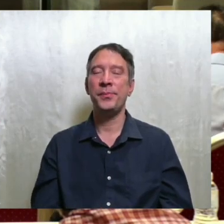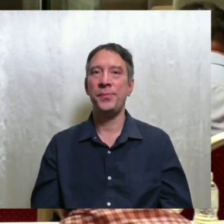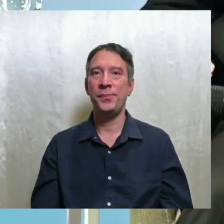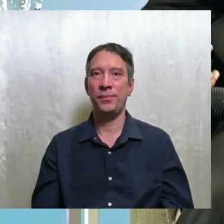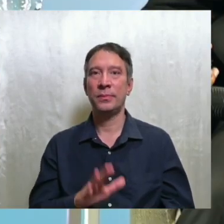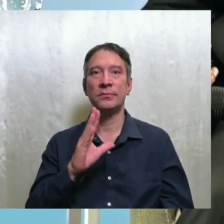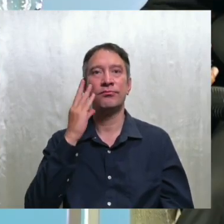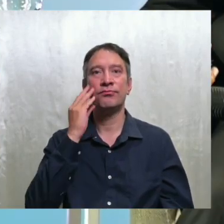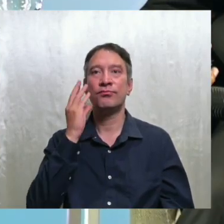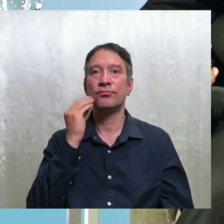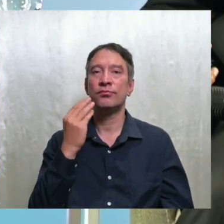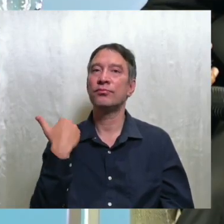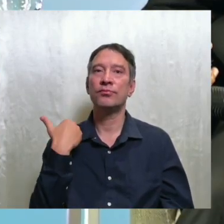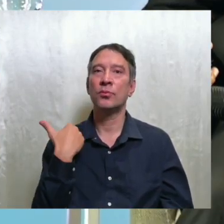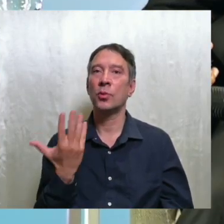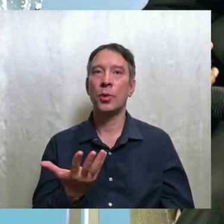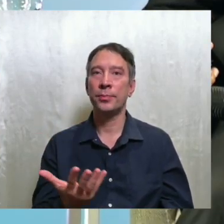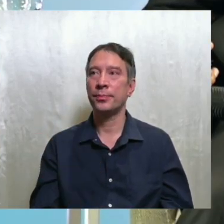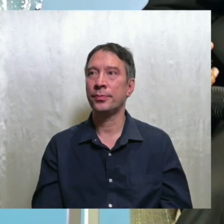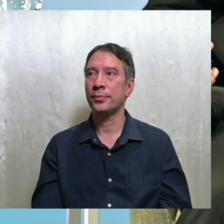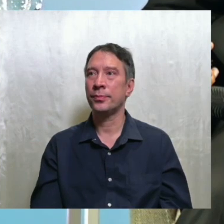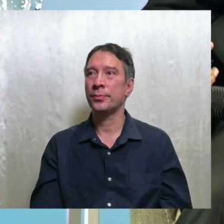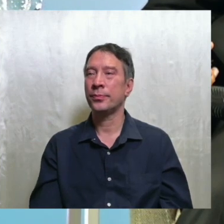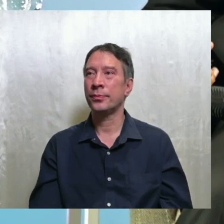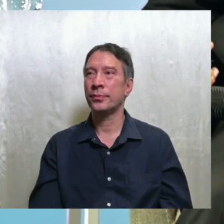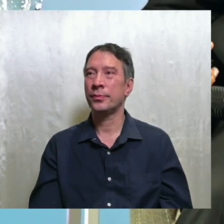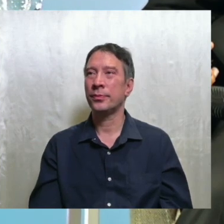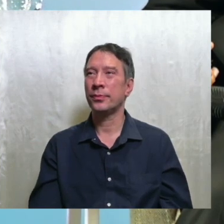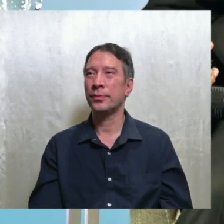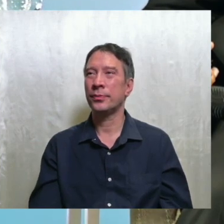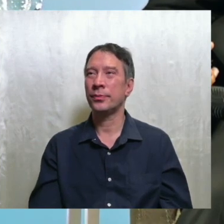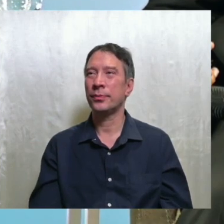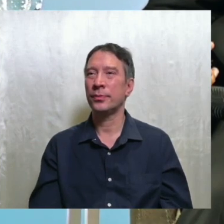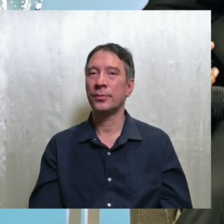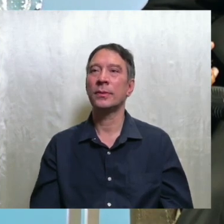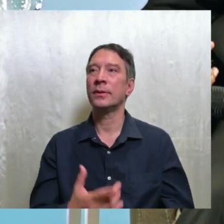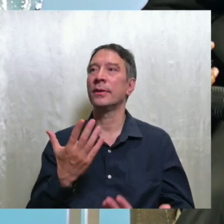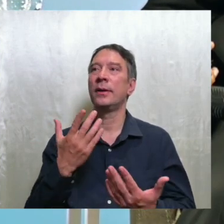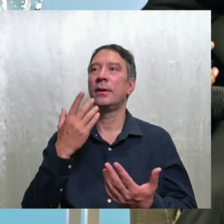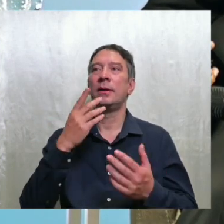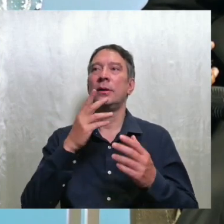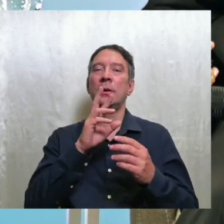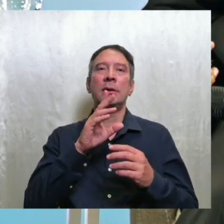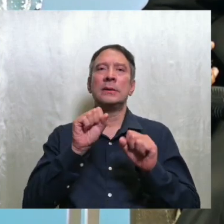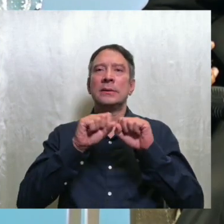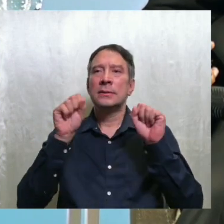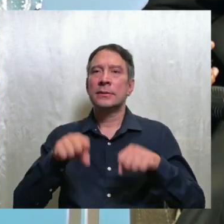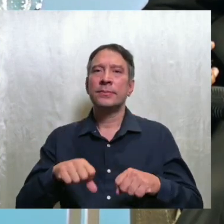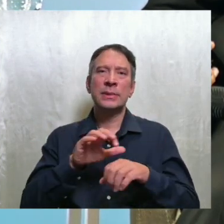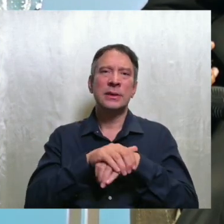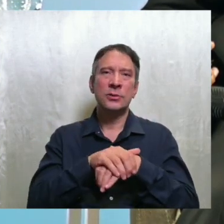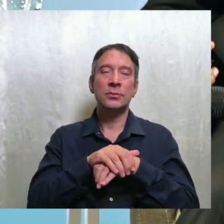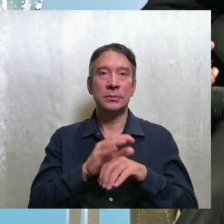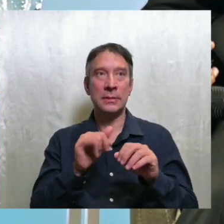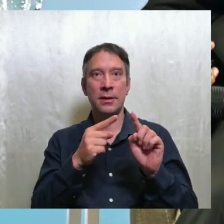blockchain, applied cryptography, and system design. So 3 years ago, Shubham transitioned to the field of